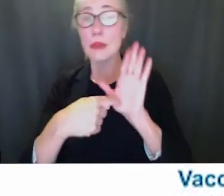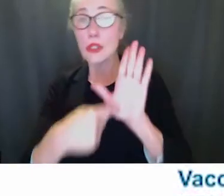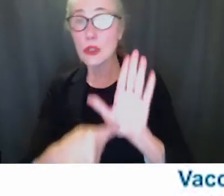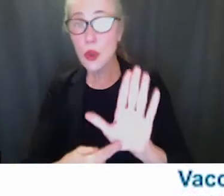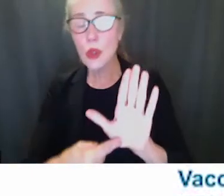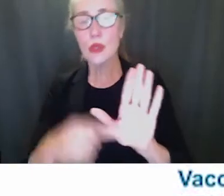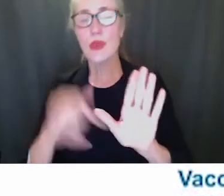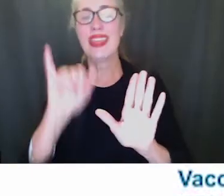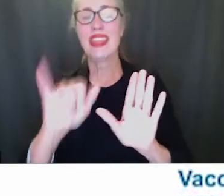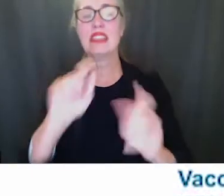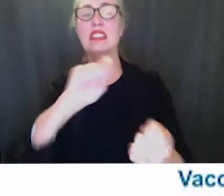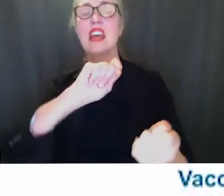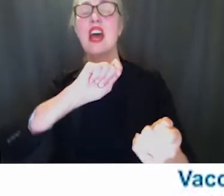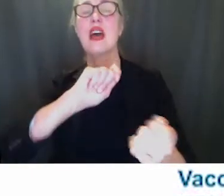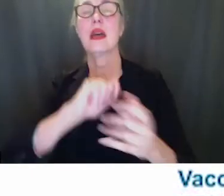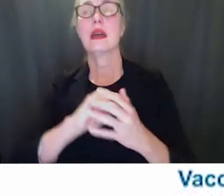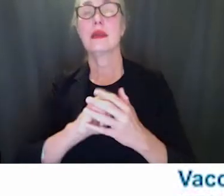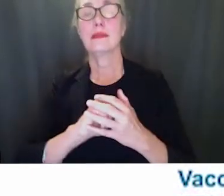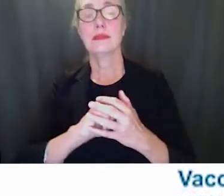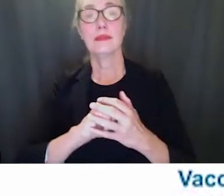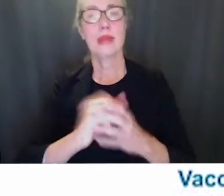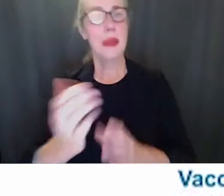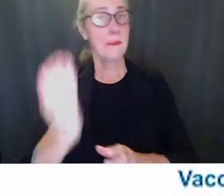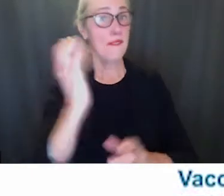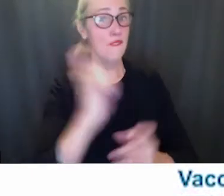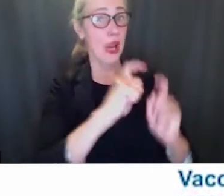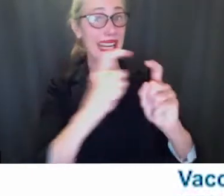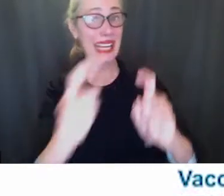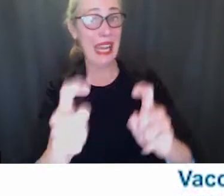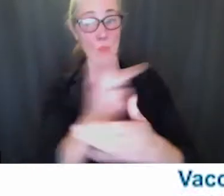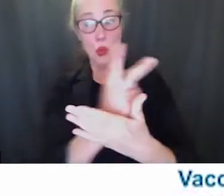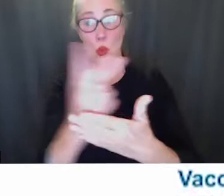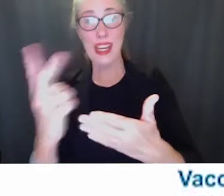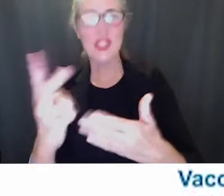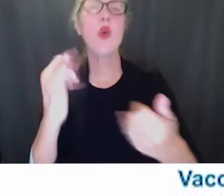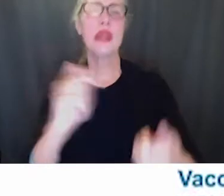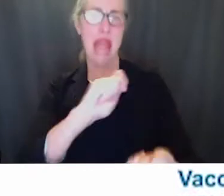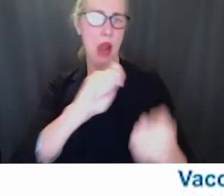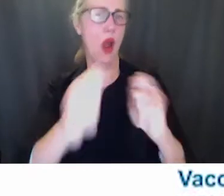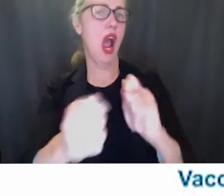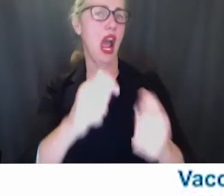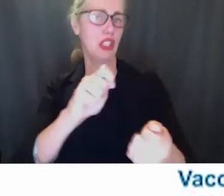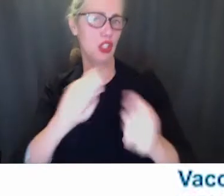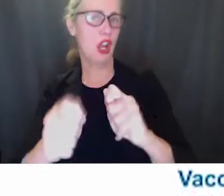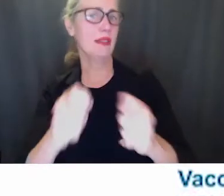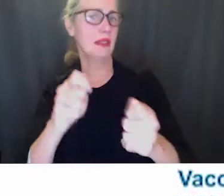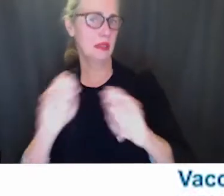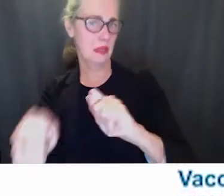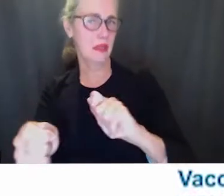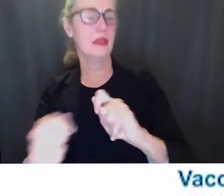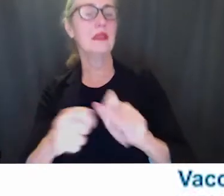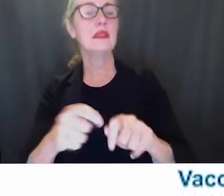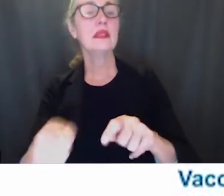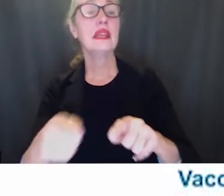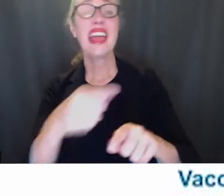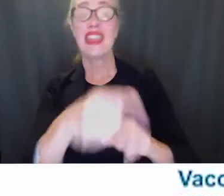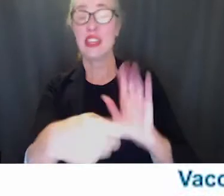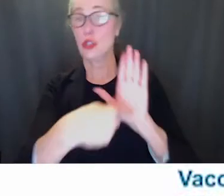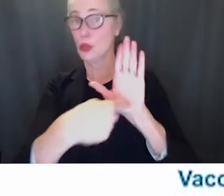adjusted from what I gave you 2 weeks ago. This now reflects the board